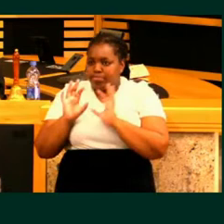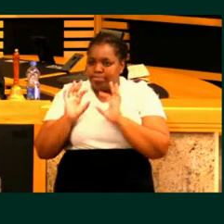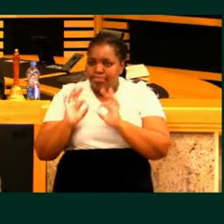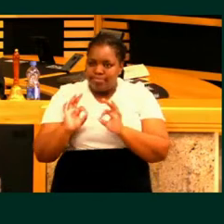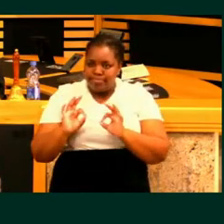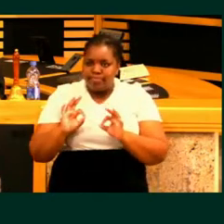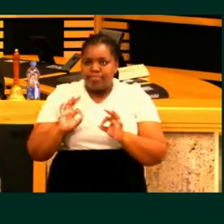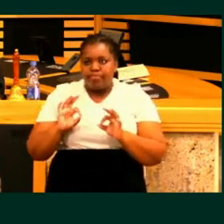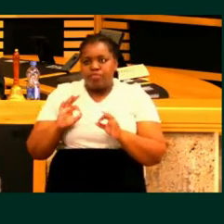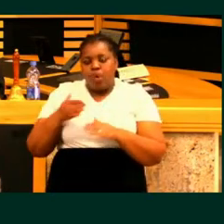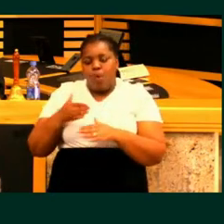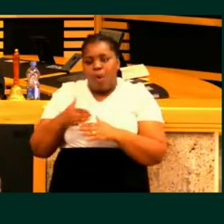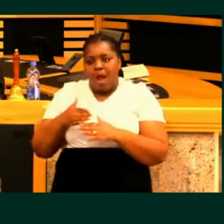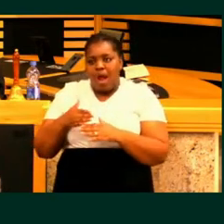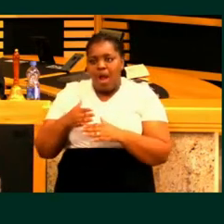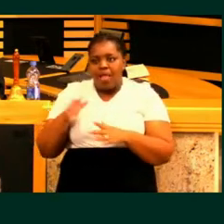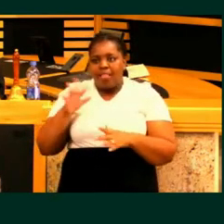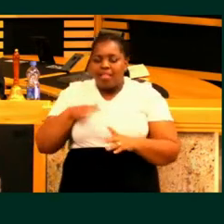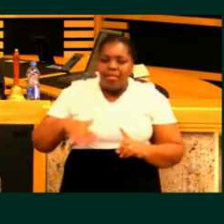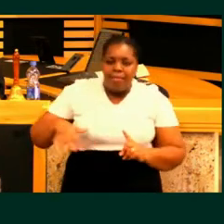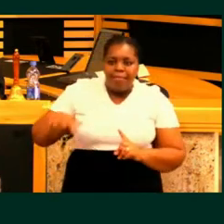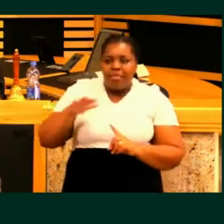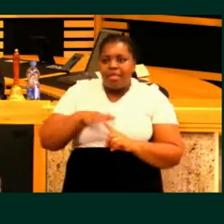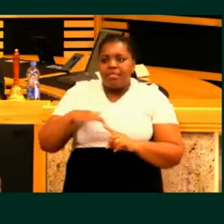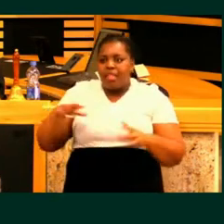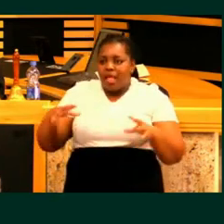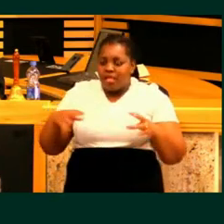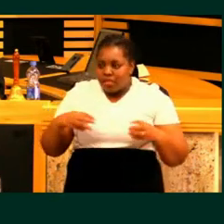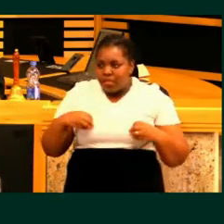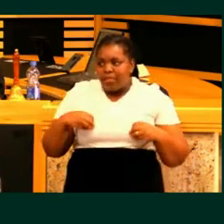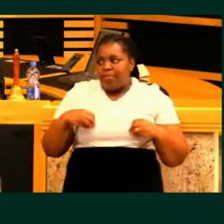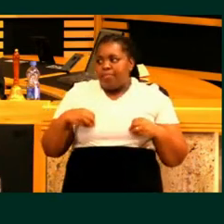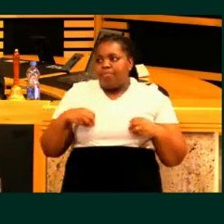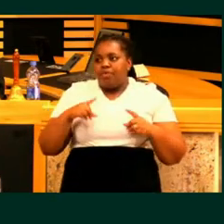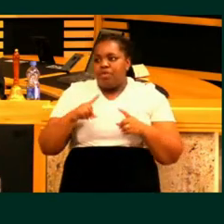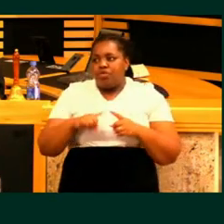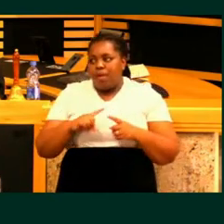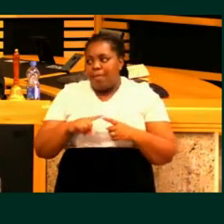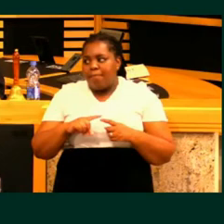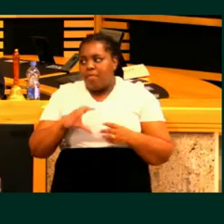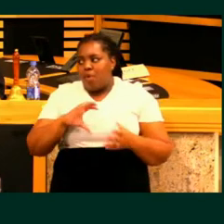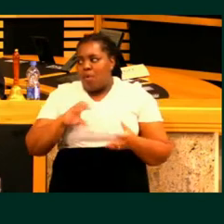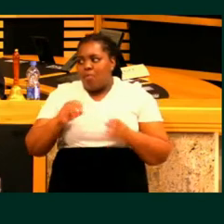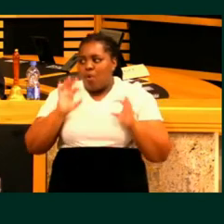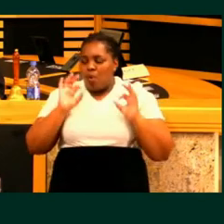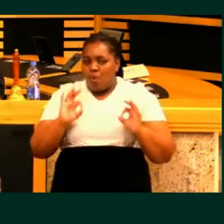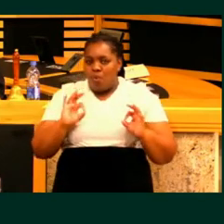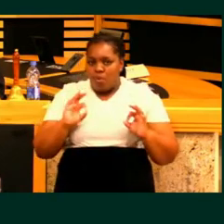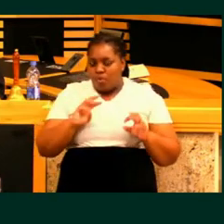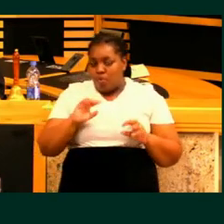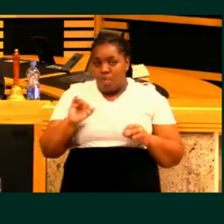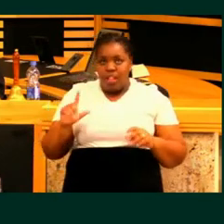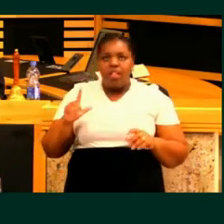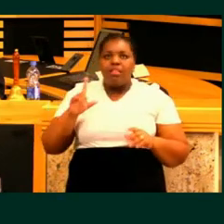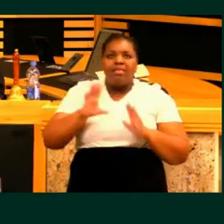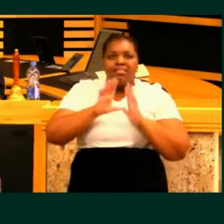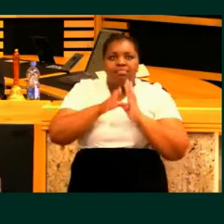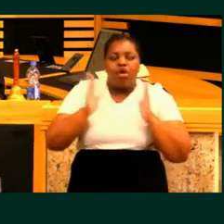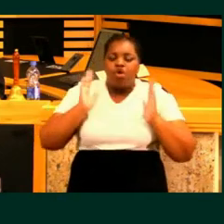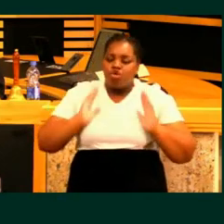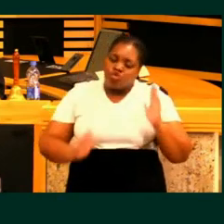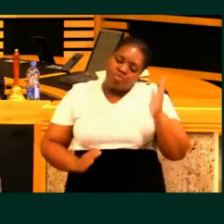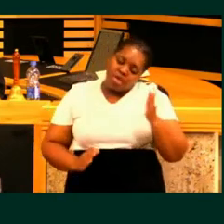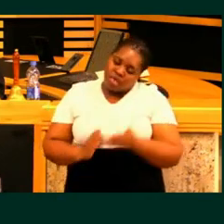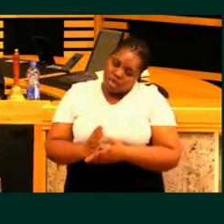productive worker in an atmosphere of acceptance and coop cooperation and Goodwill disability is a human rights and